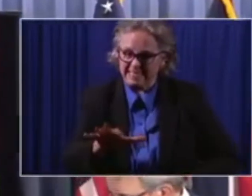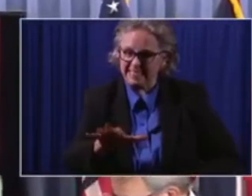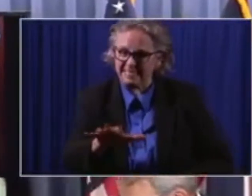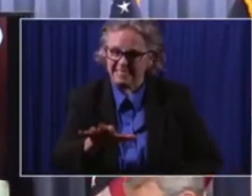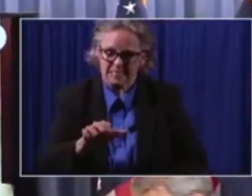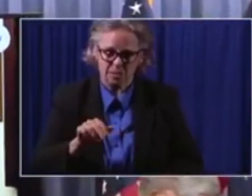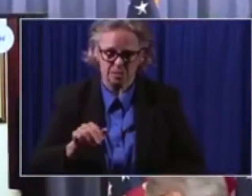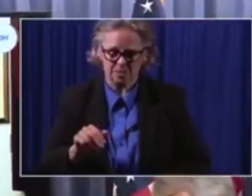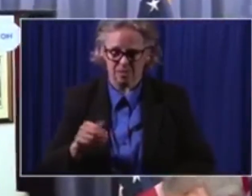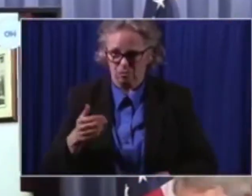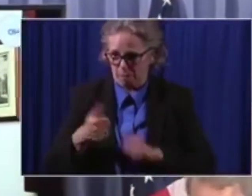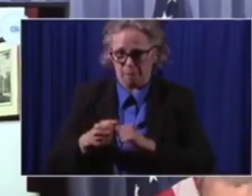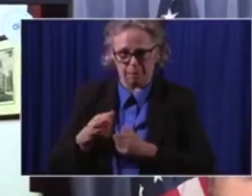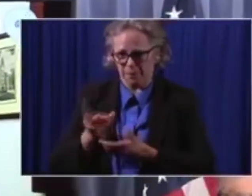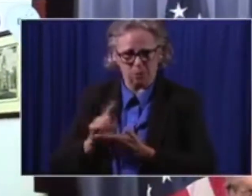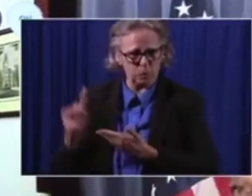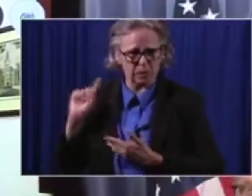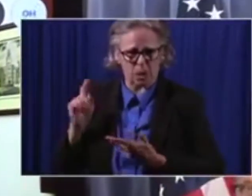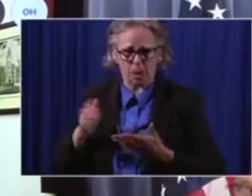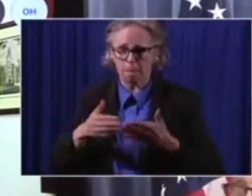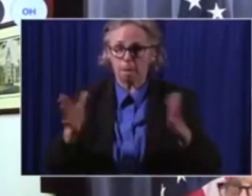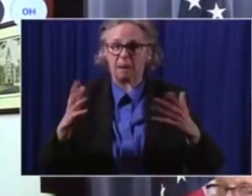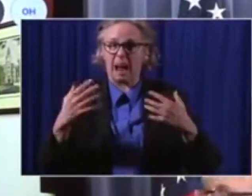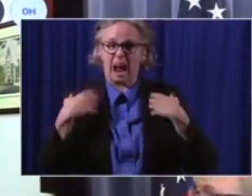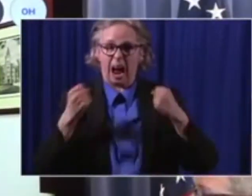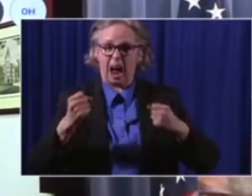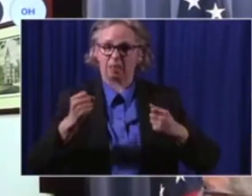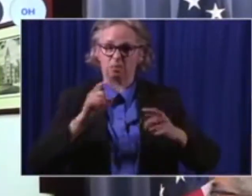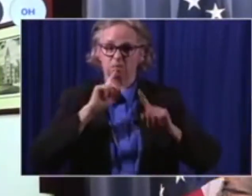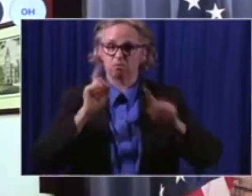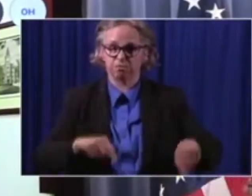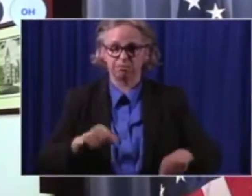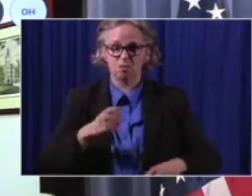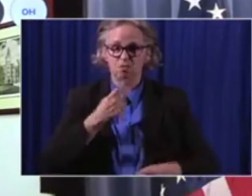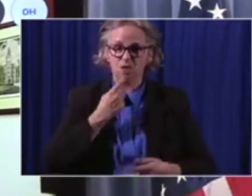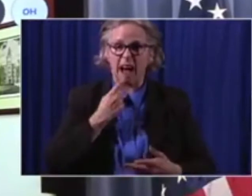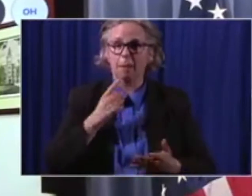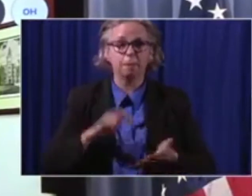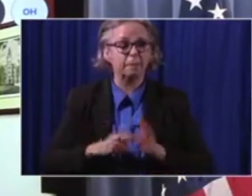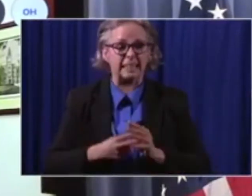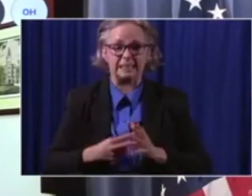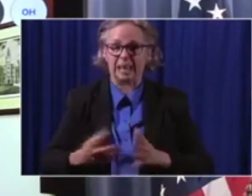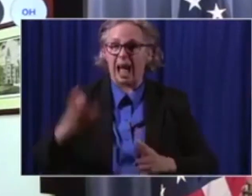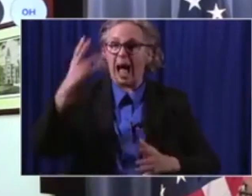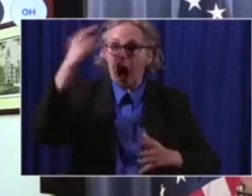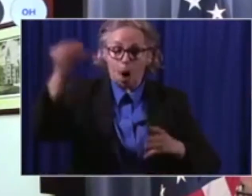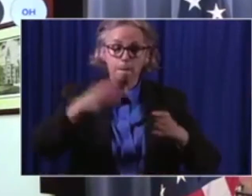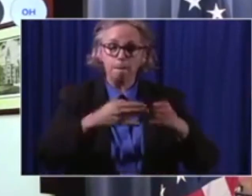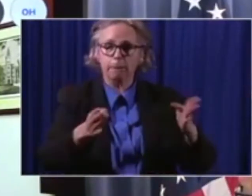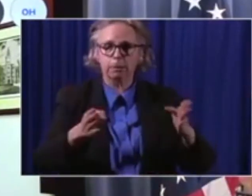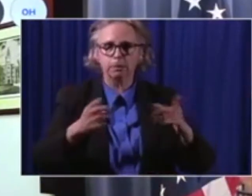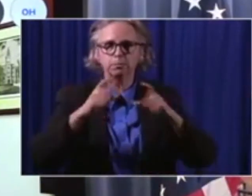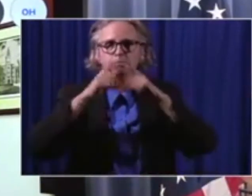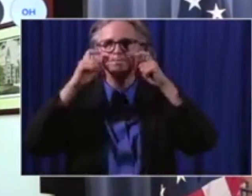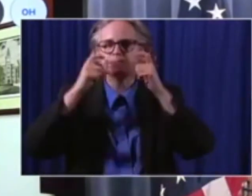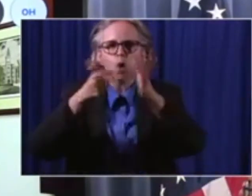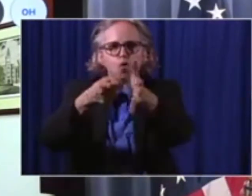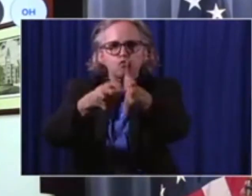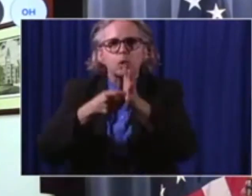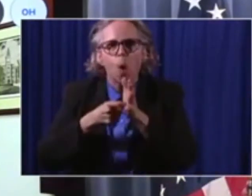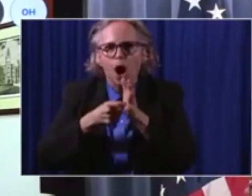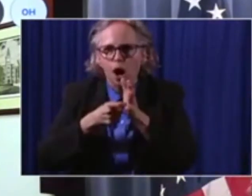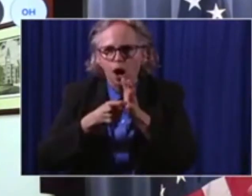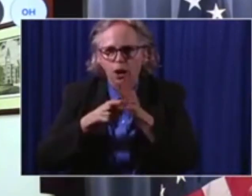red requires face masking when out in public, when you have a reasonable expectation of being around other people. So if